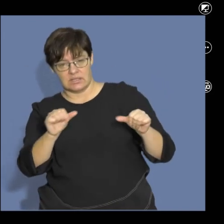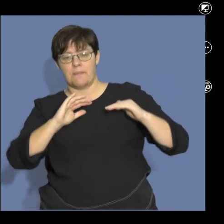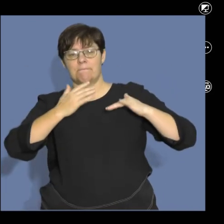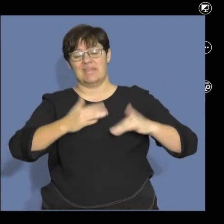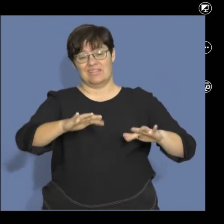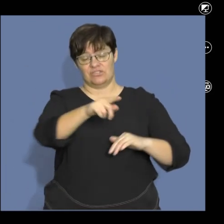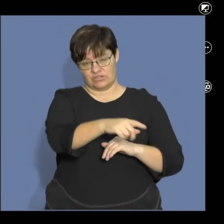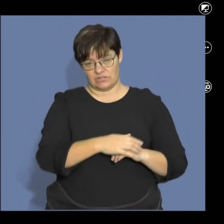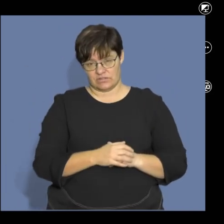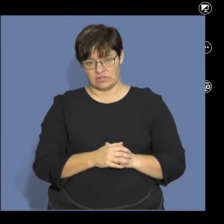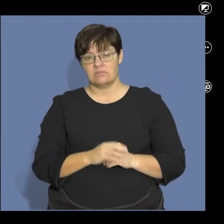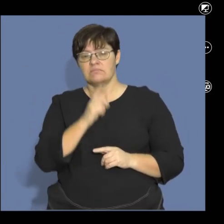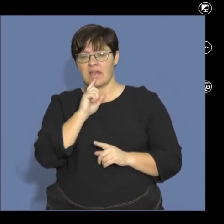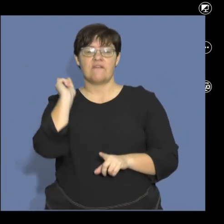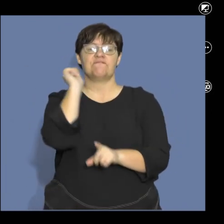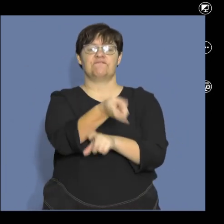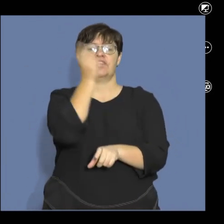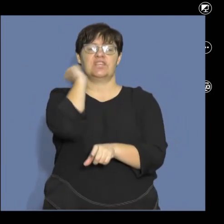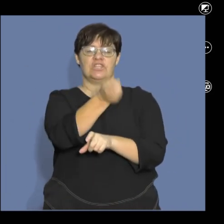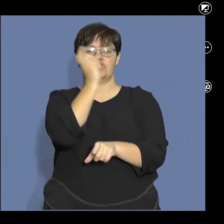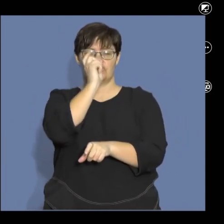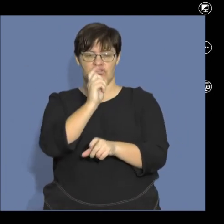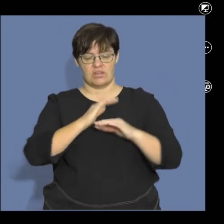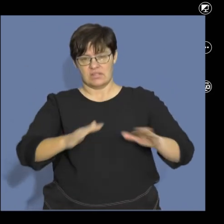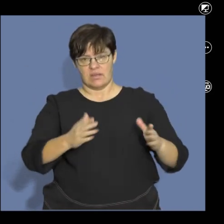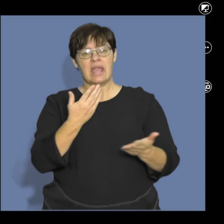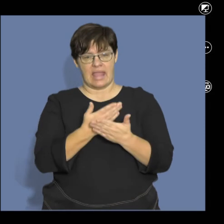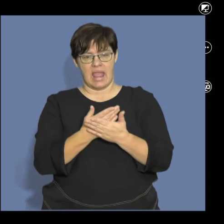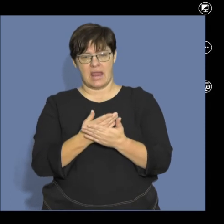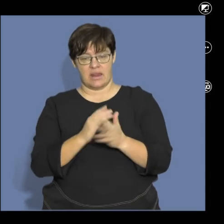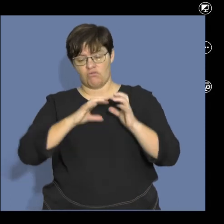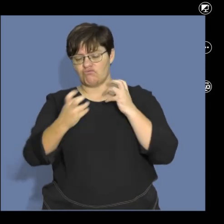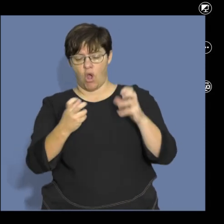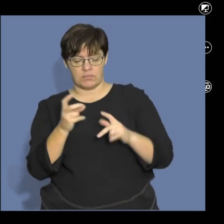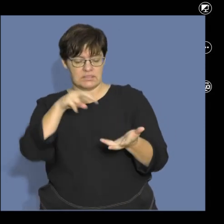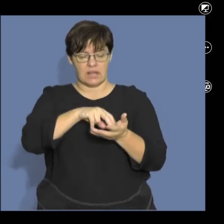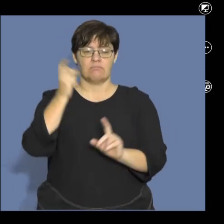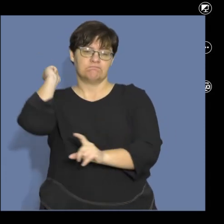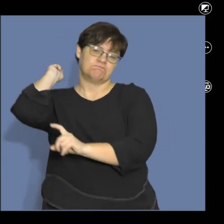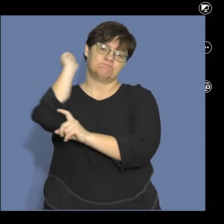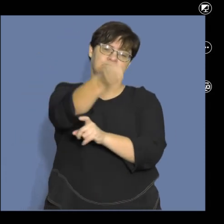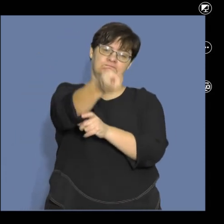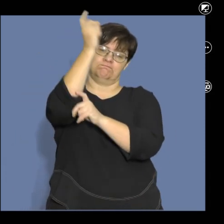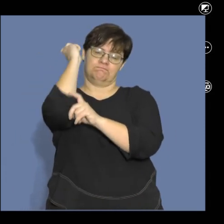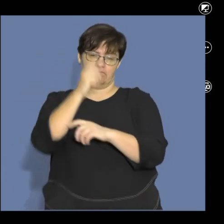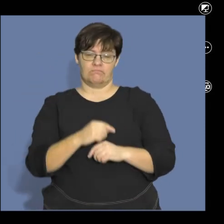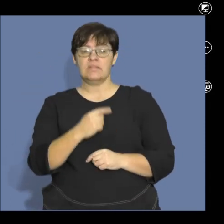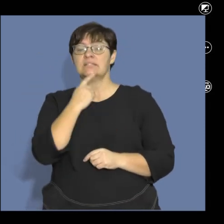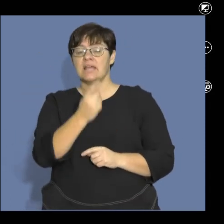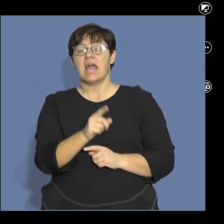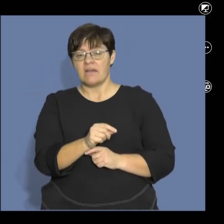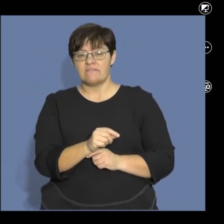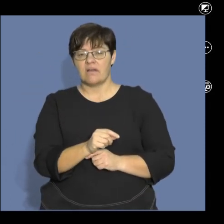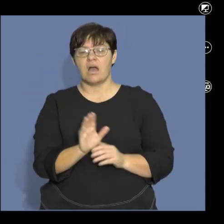notice posted at a beach resort that allows fishing from the beach and the rocks. And the notice